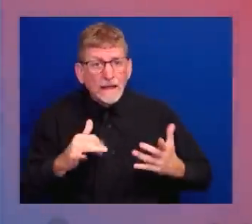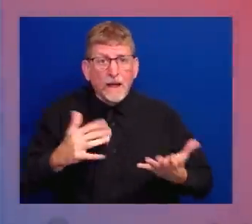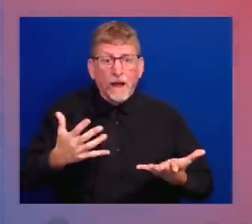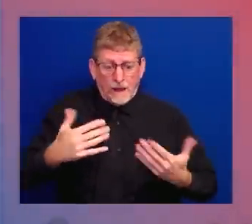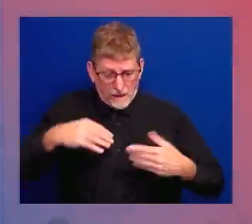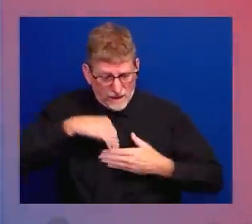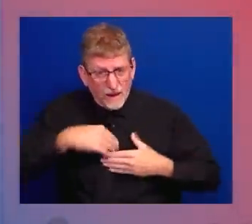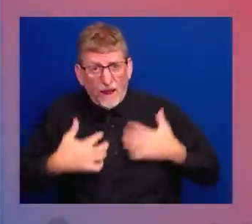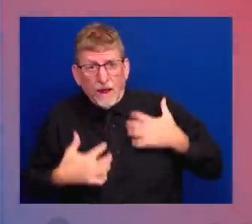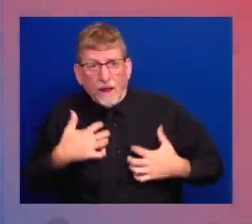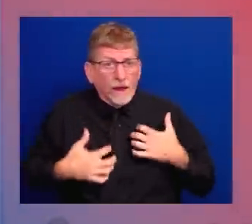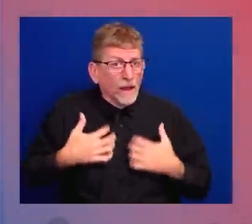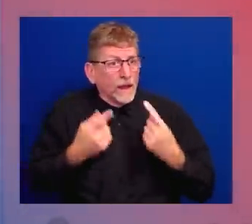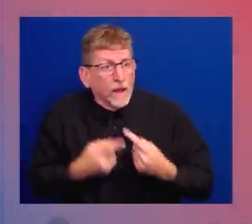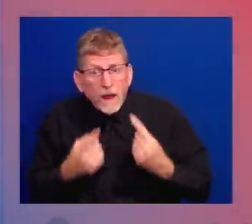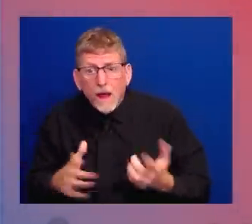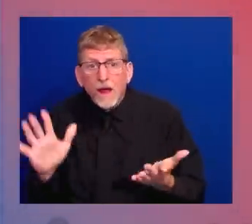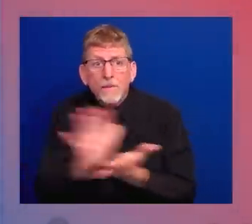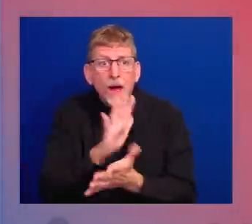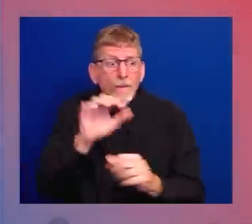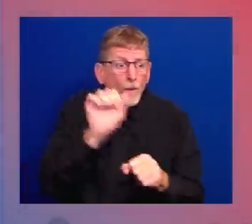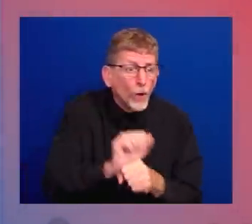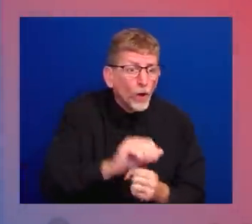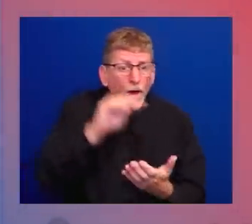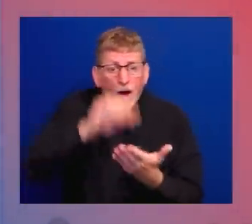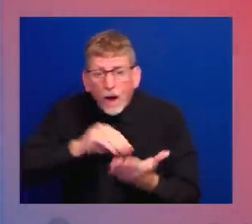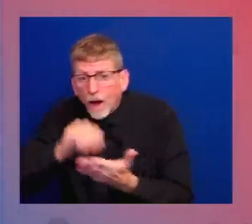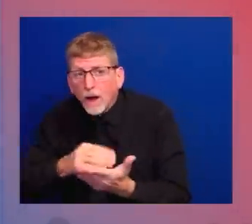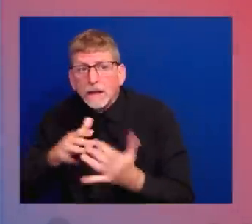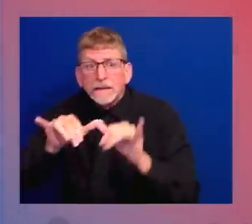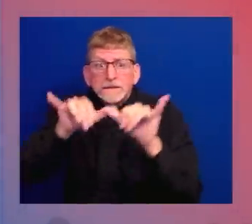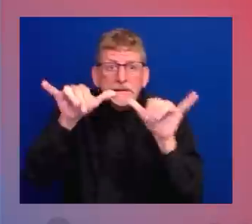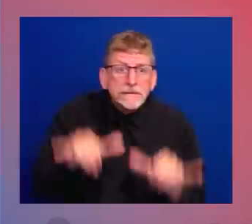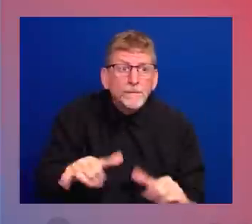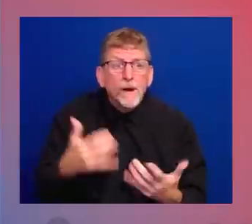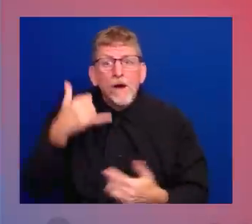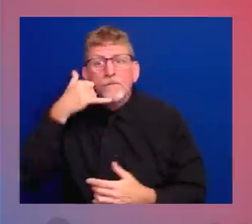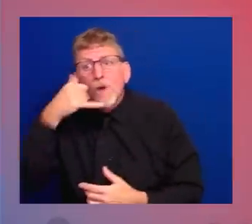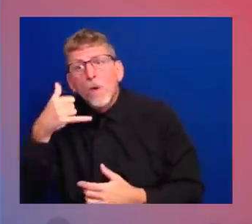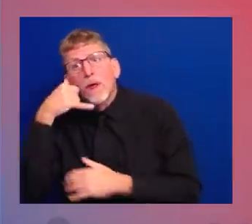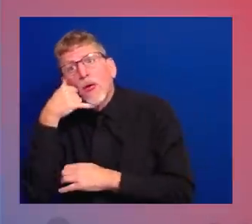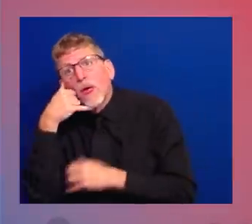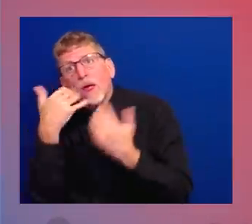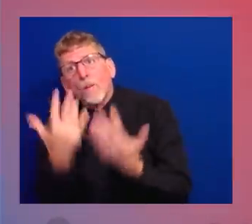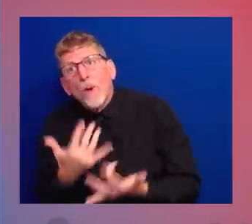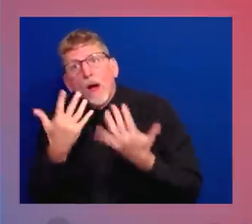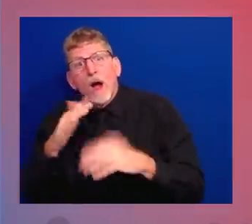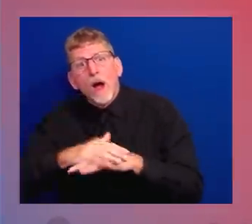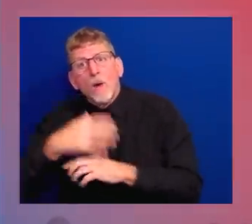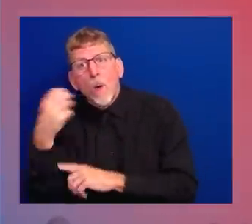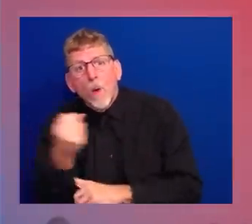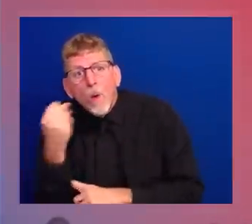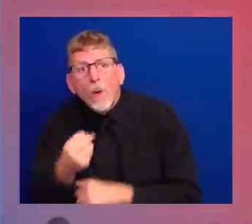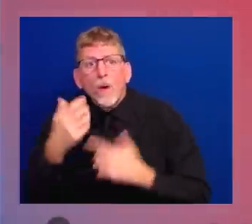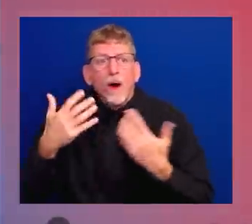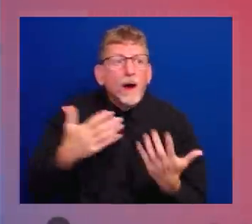hold just to be told that the connection was too tenuous or the time too far remote.